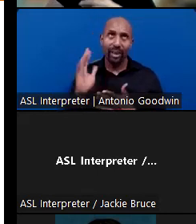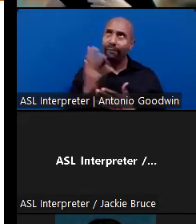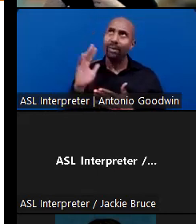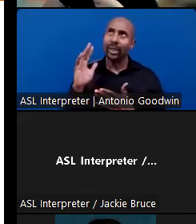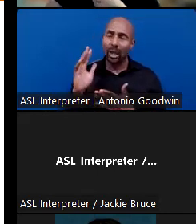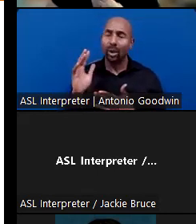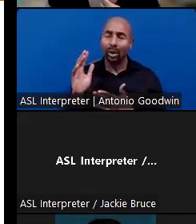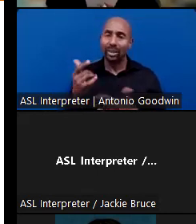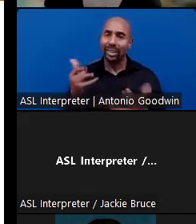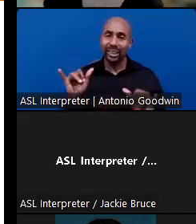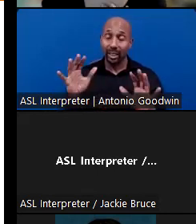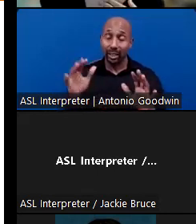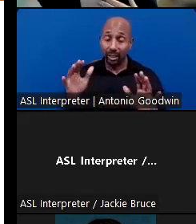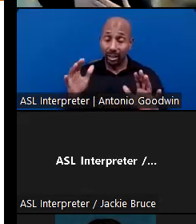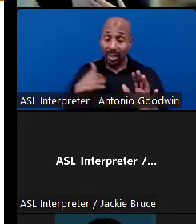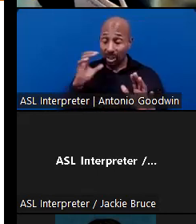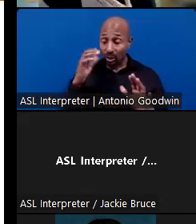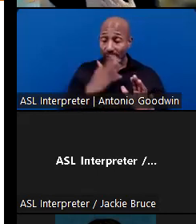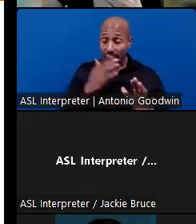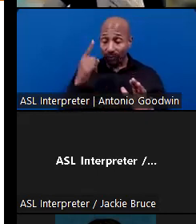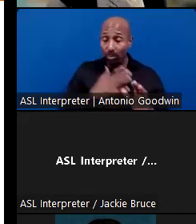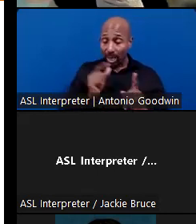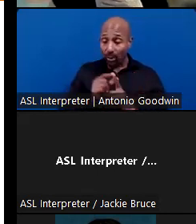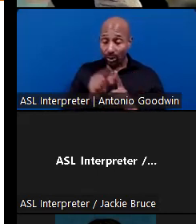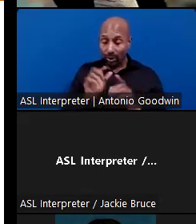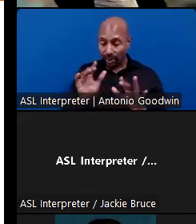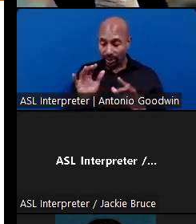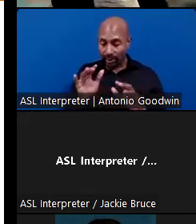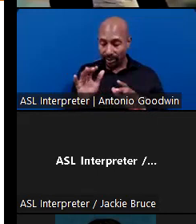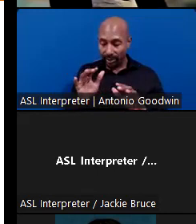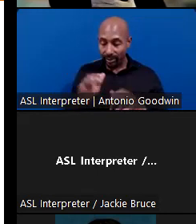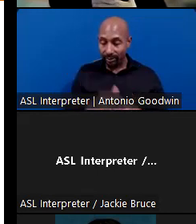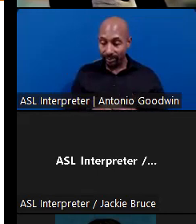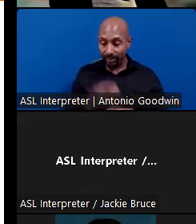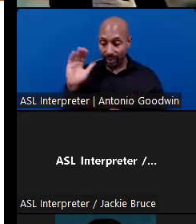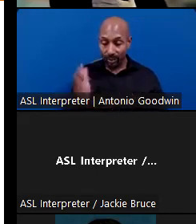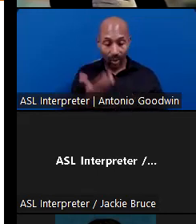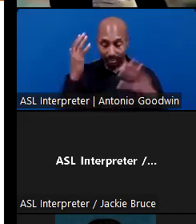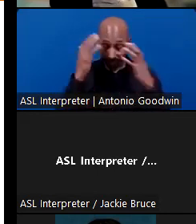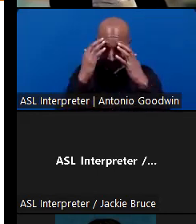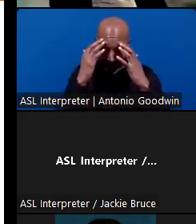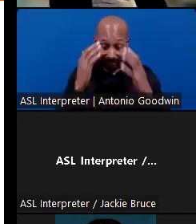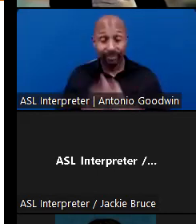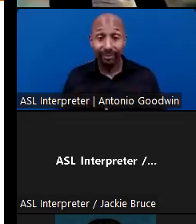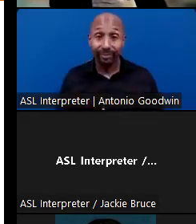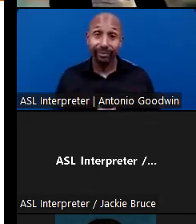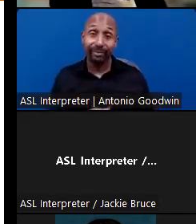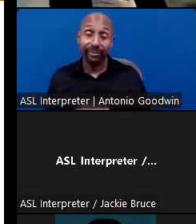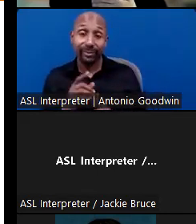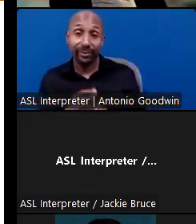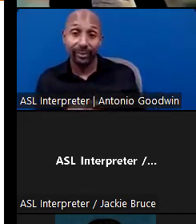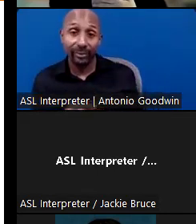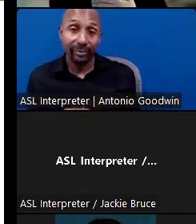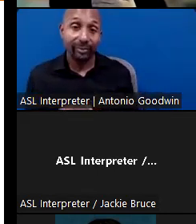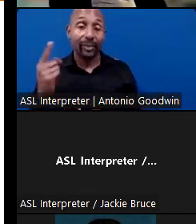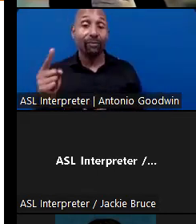something, and I still can't get words. So, welcome to the fun world of actually having COVID, which I'm sure